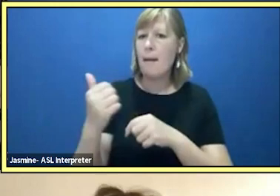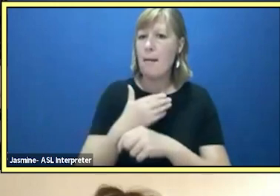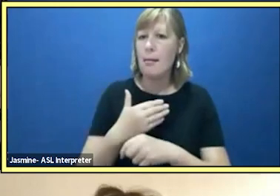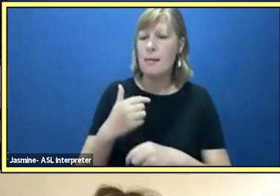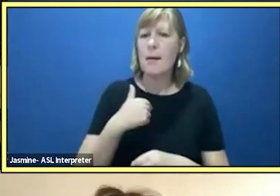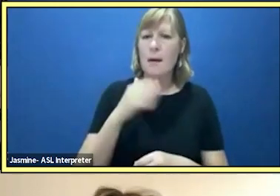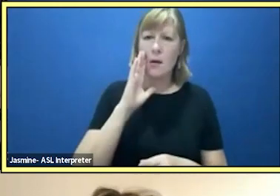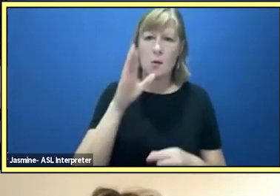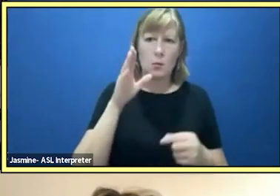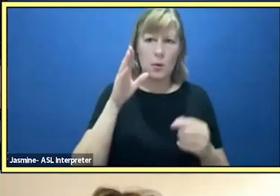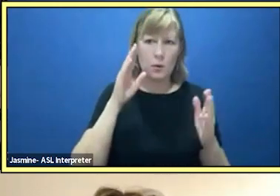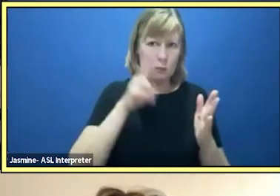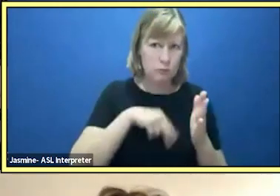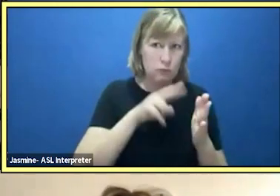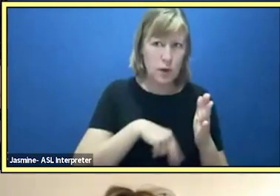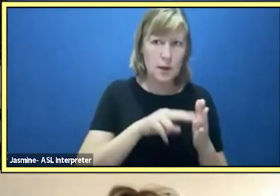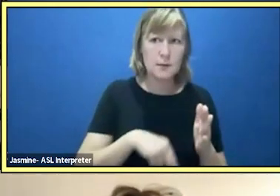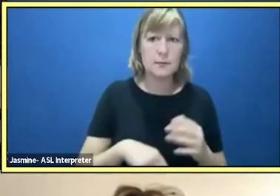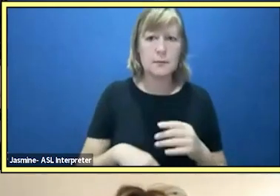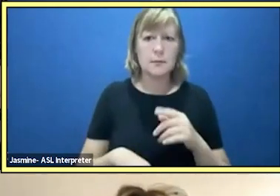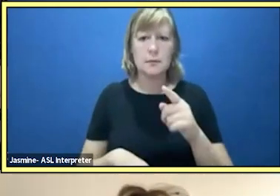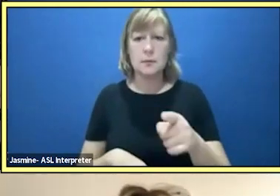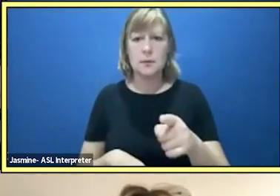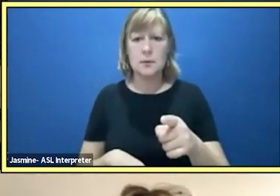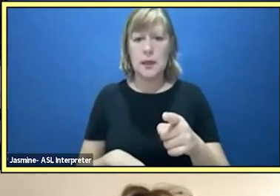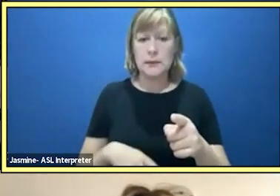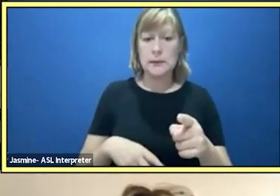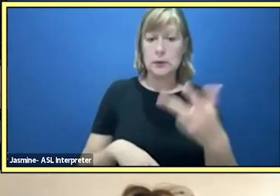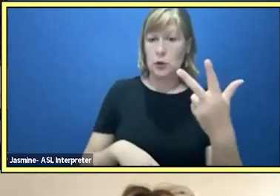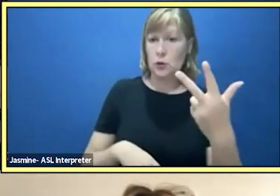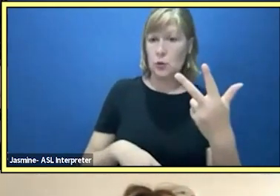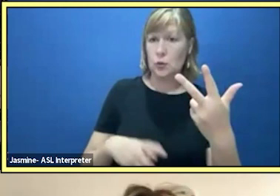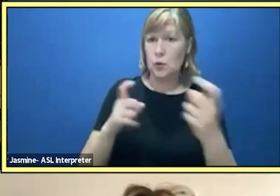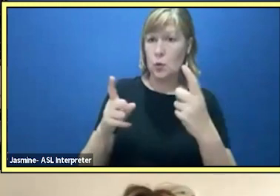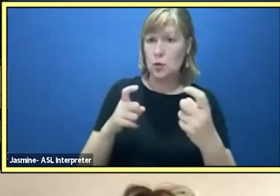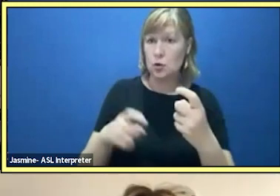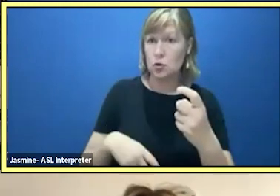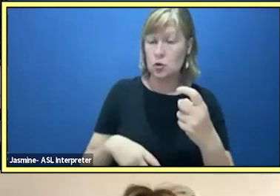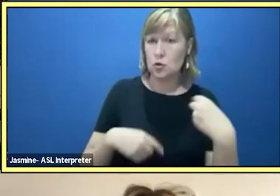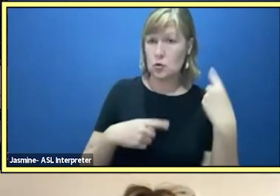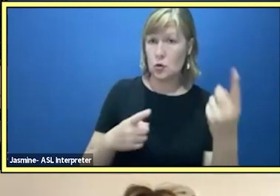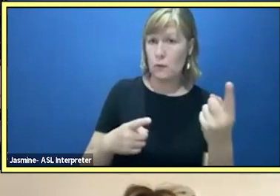So there were 3 questions in the chat so far. Andrew, did you see the ones that were in there?